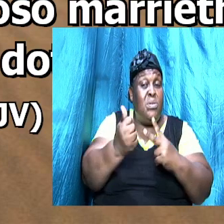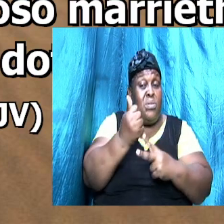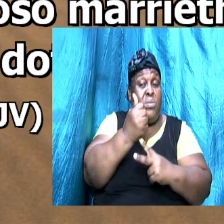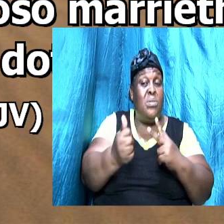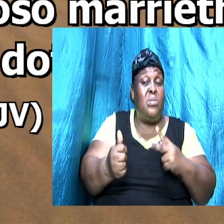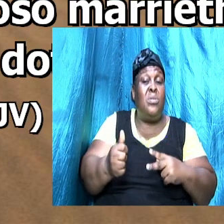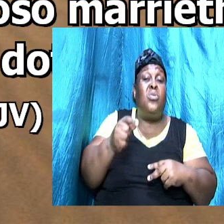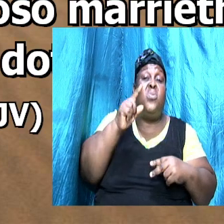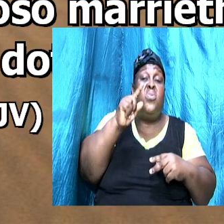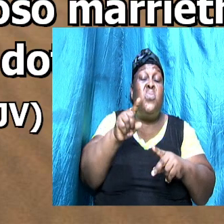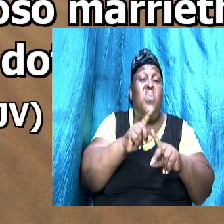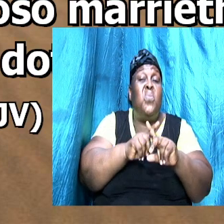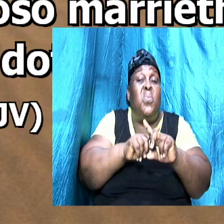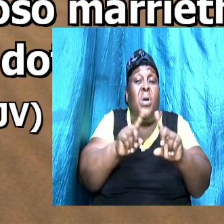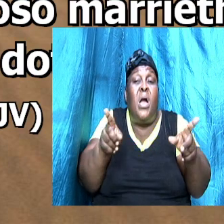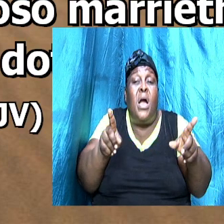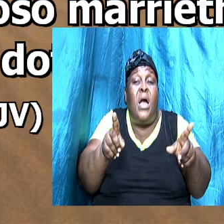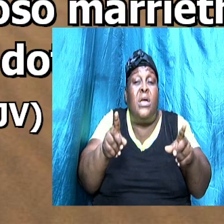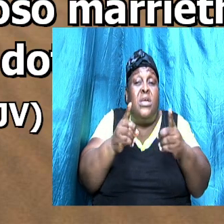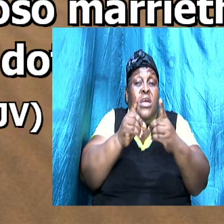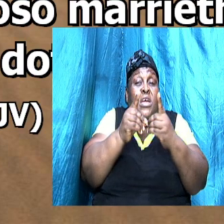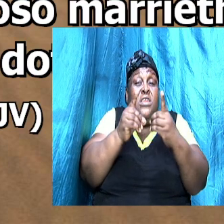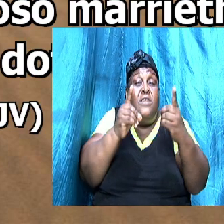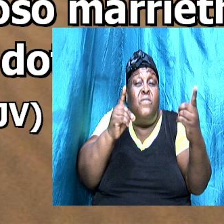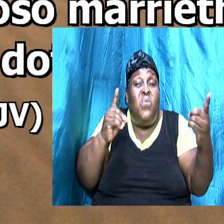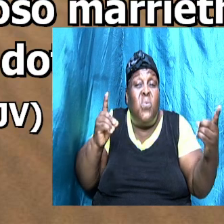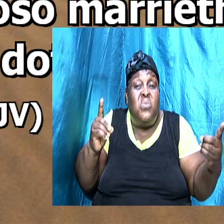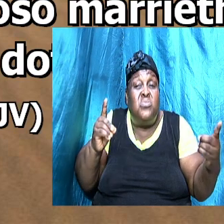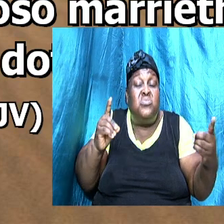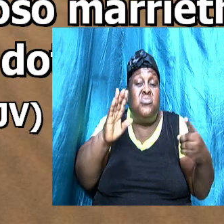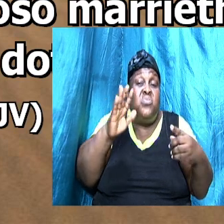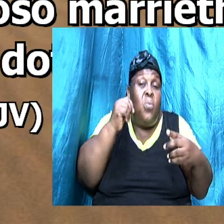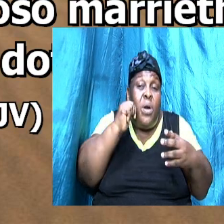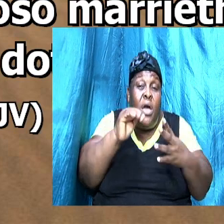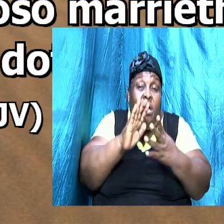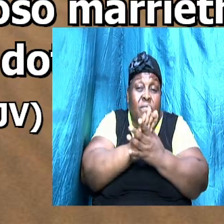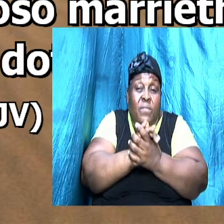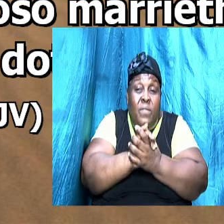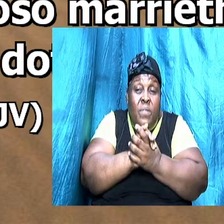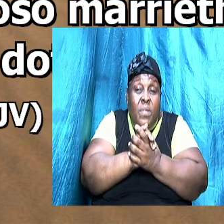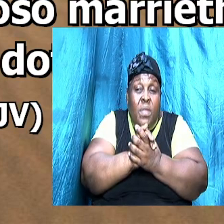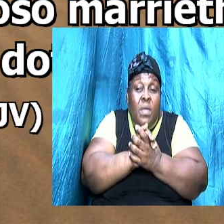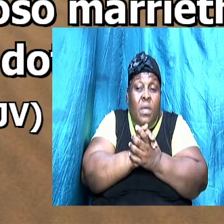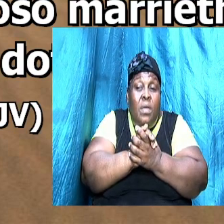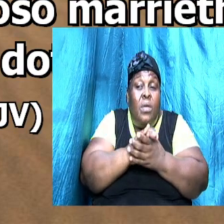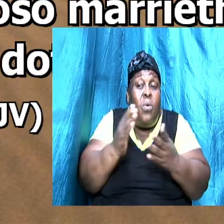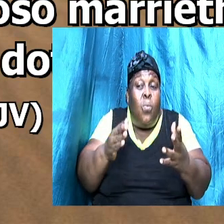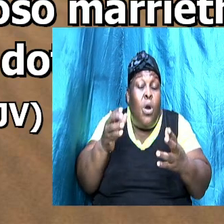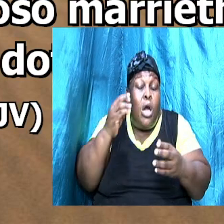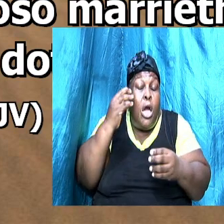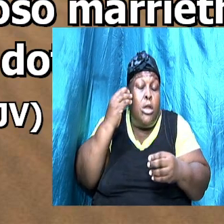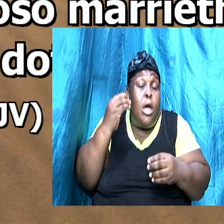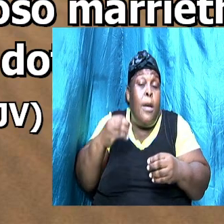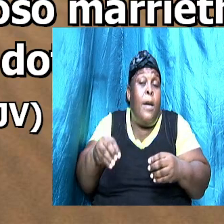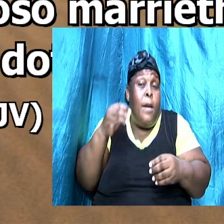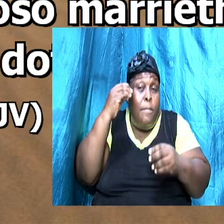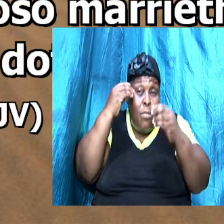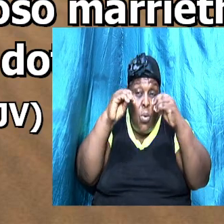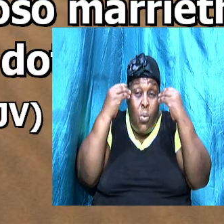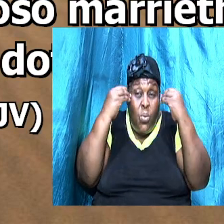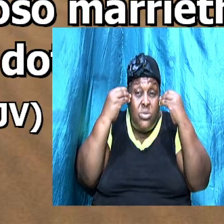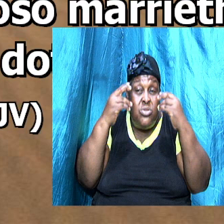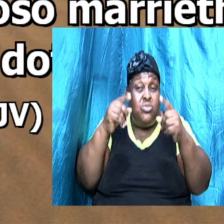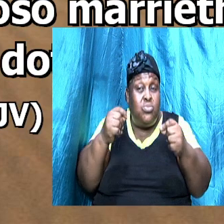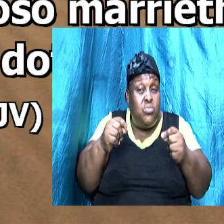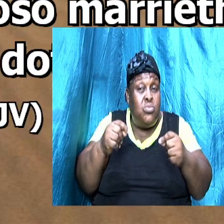you cannot put away your wife. And what Moses was doing, he was doing it because of the hardness of the heart of the people. And it wasn't right, but God